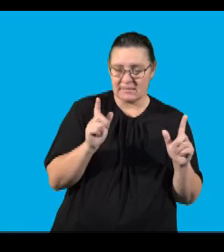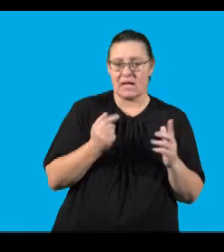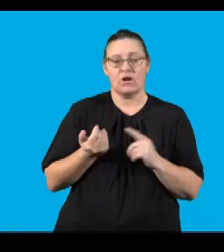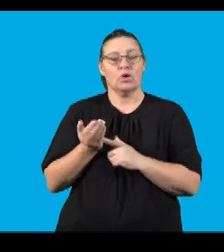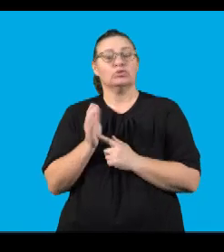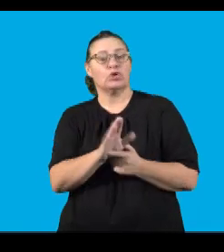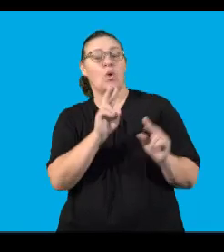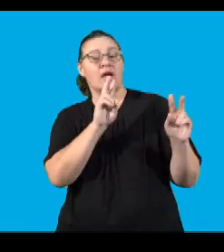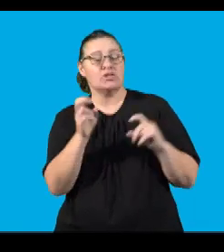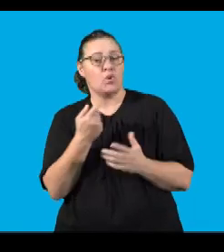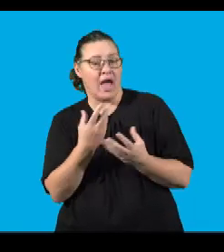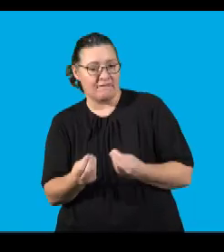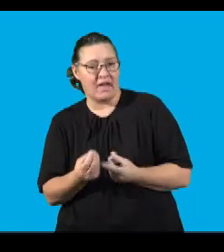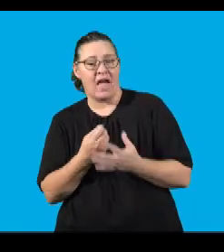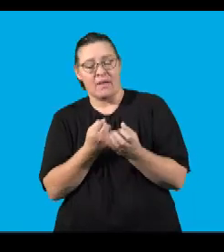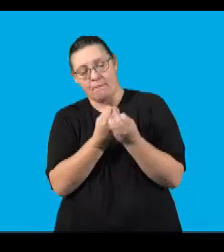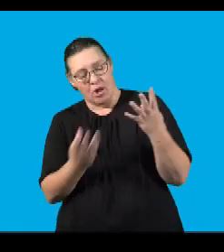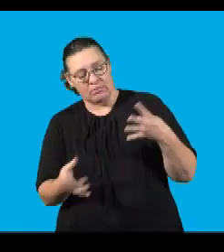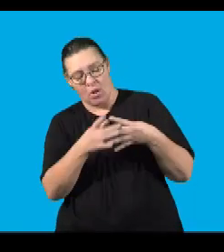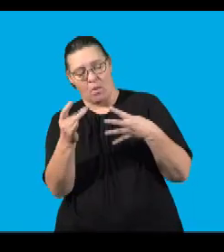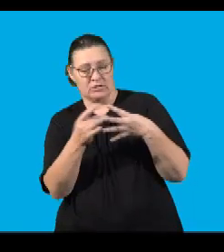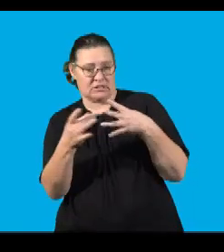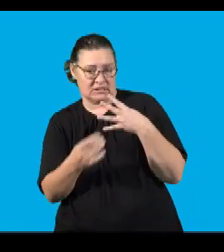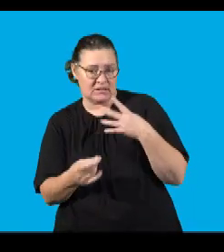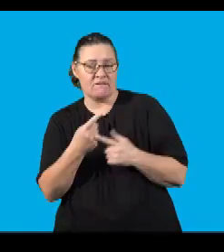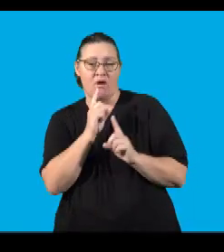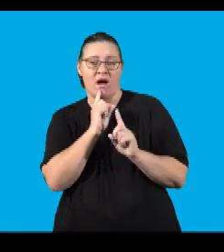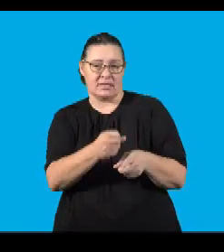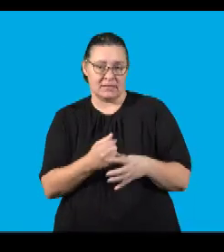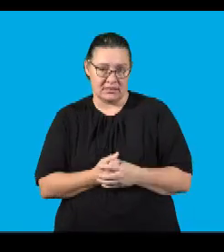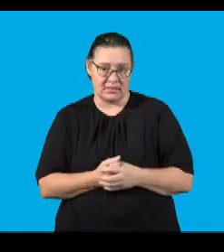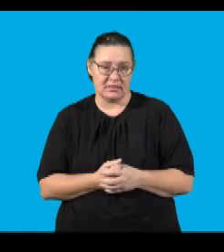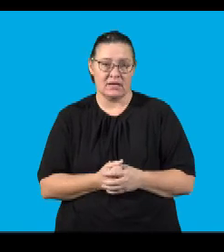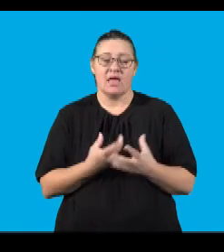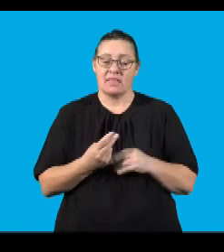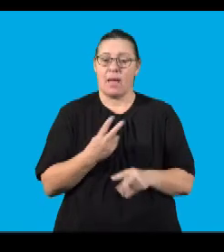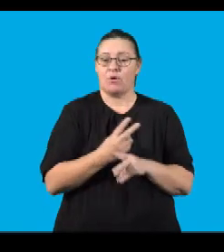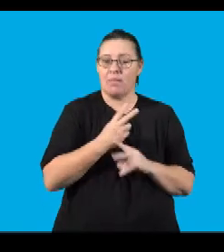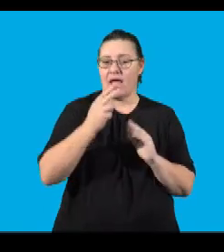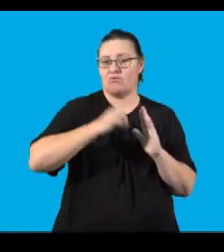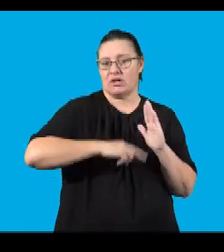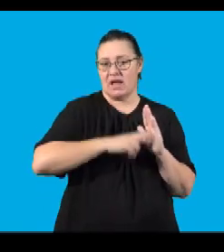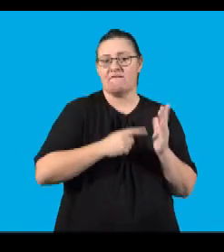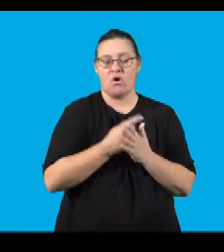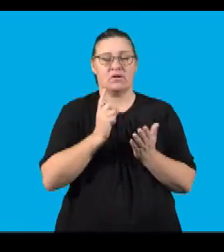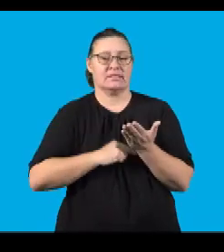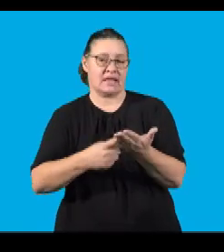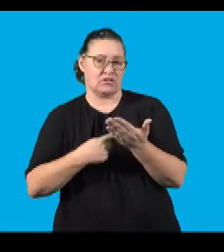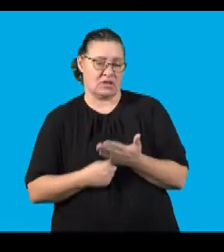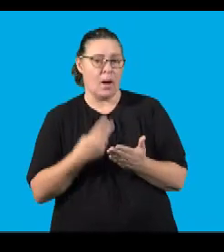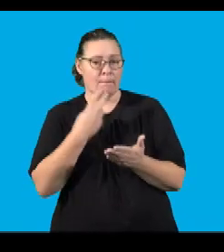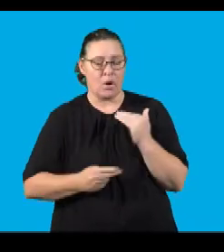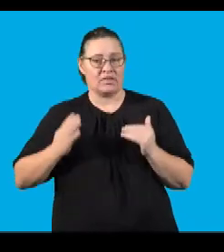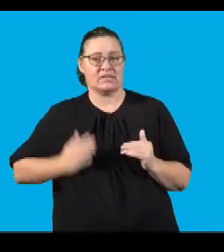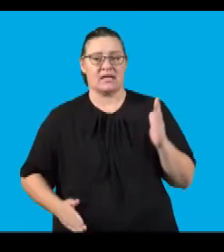awareness. It shows the issue. You can see there are multiple options for this answer. They prepare the reader for the discussion